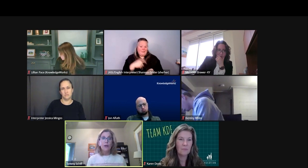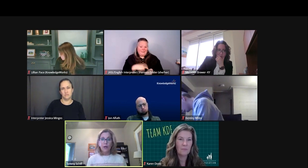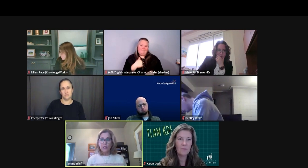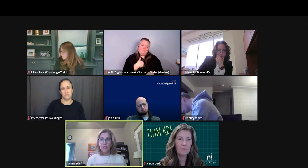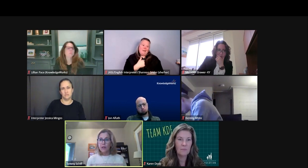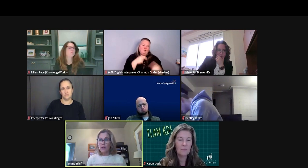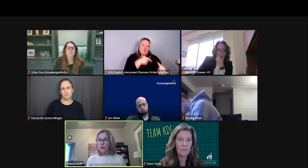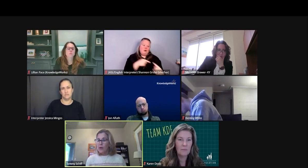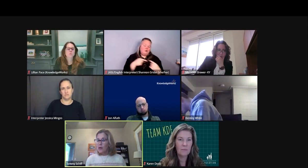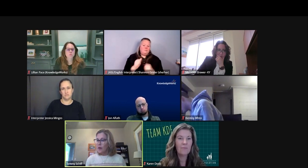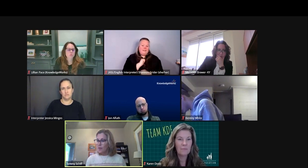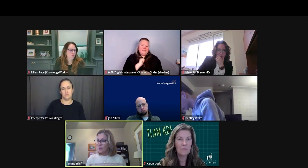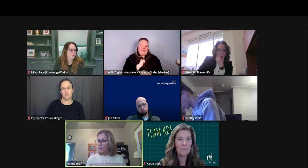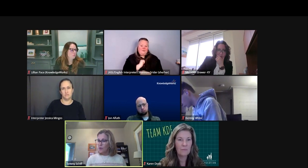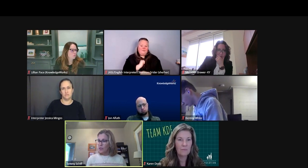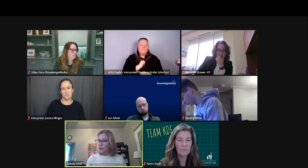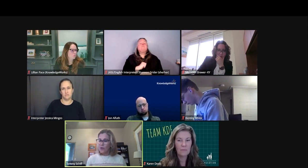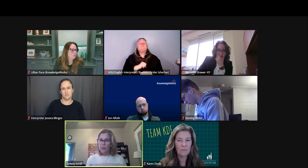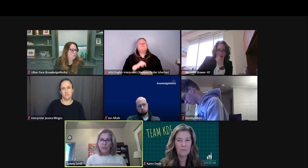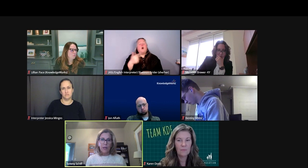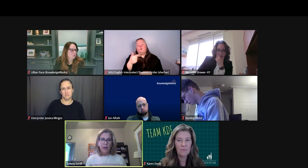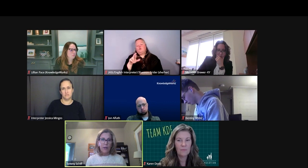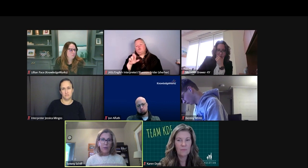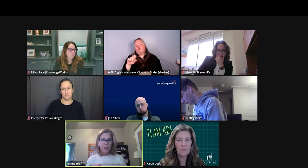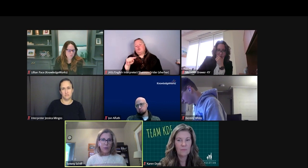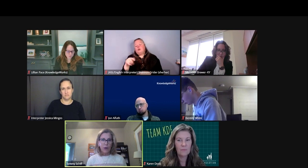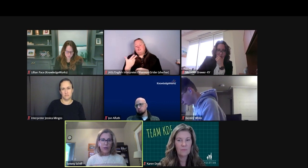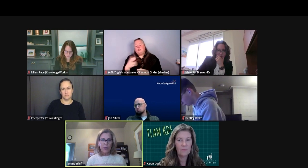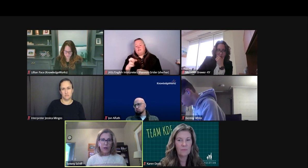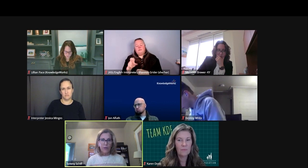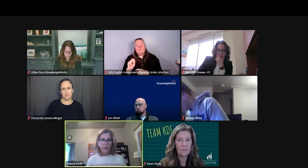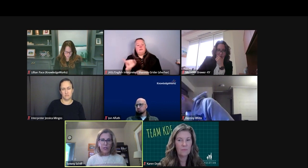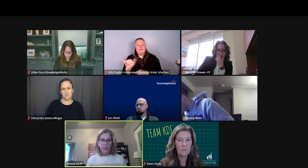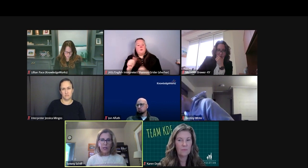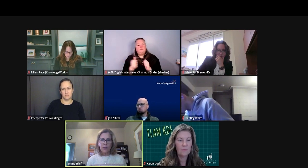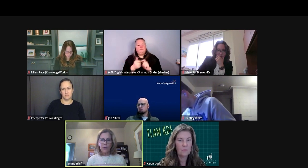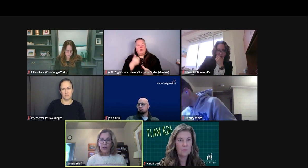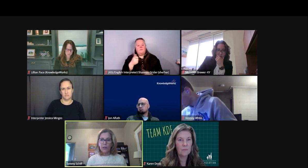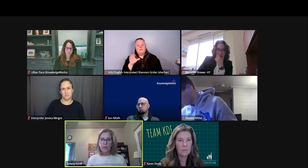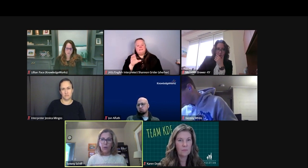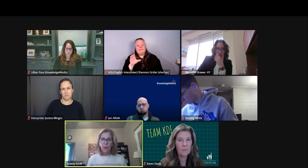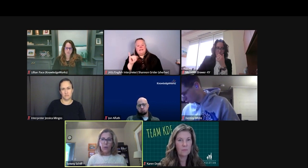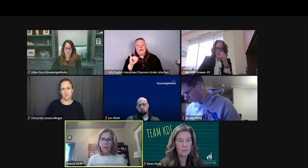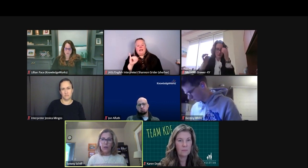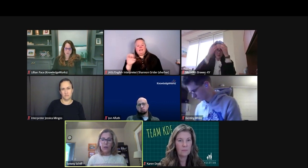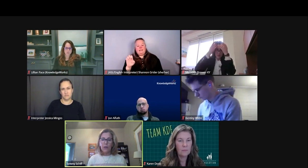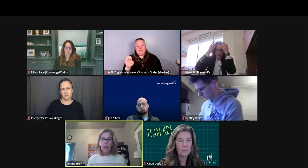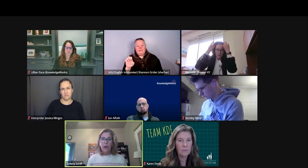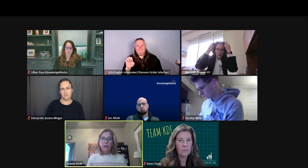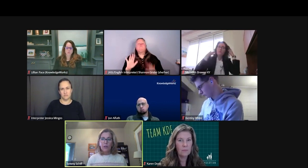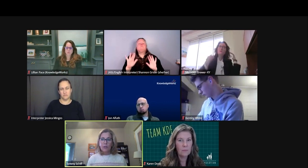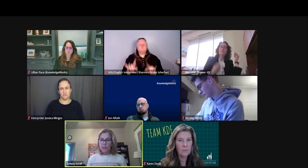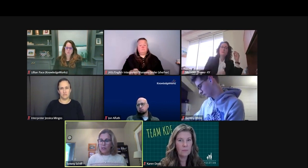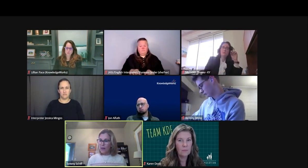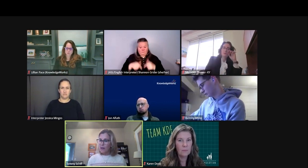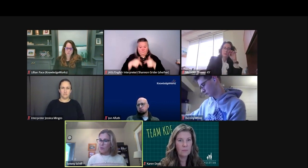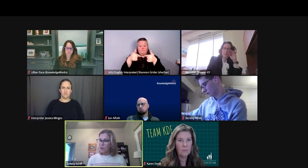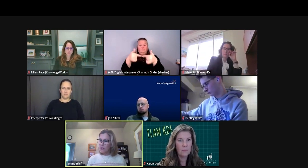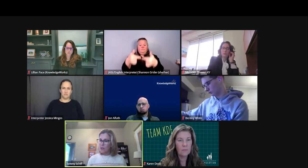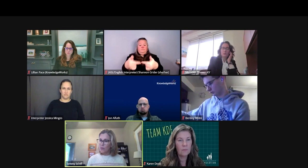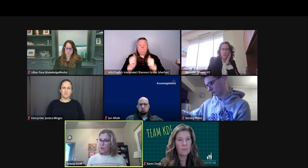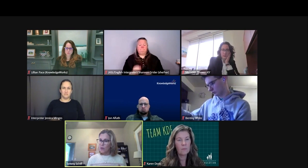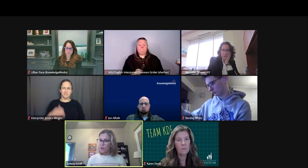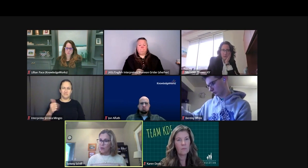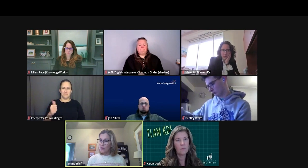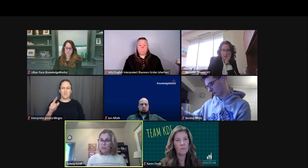So, and Gretchen, thank you. Gretchen from CIE was part of this conversation last week. And so what we decided